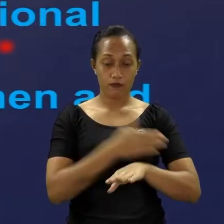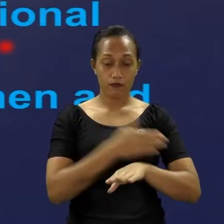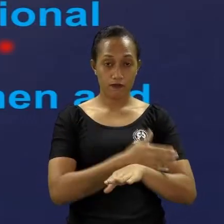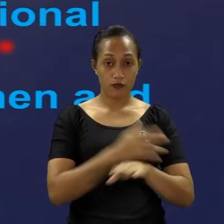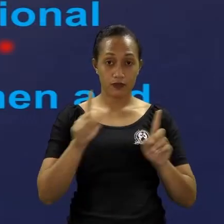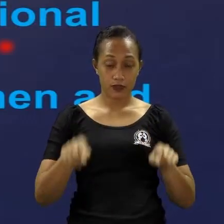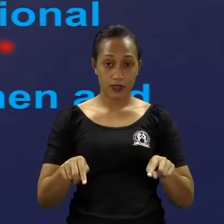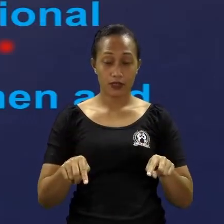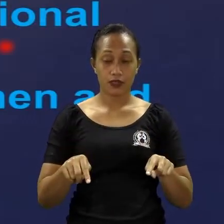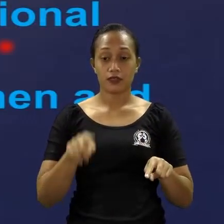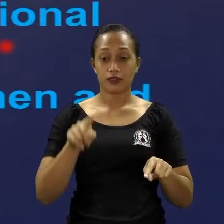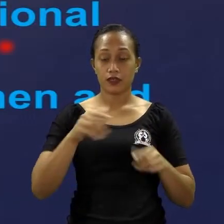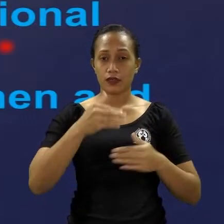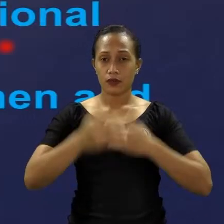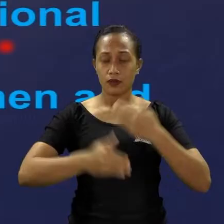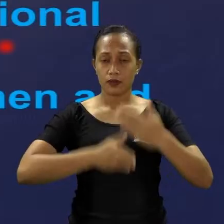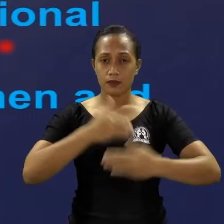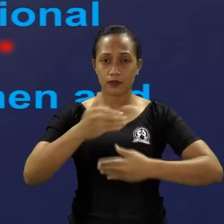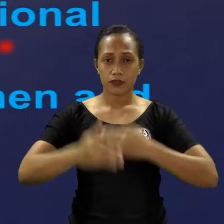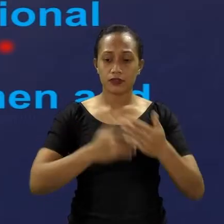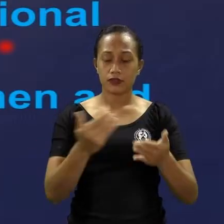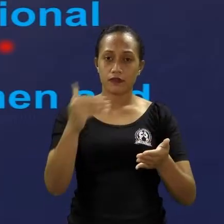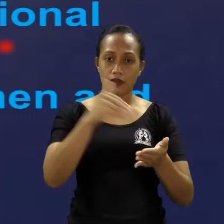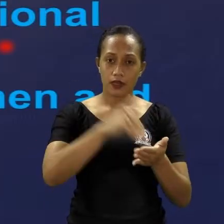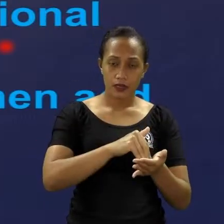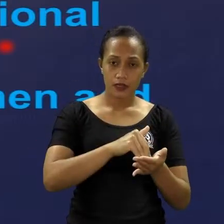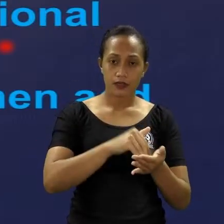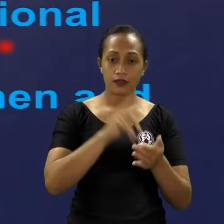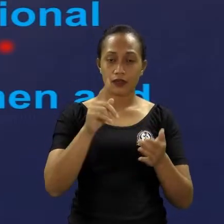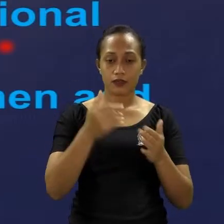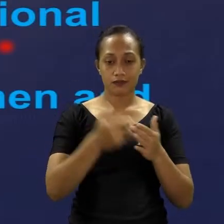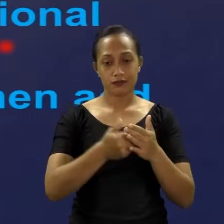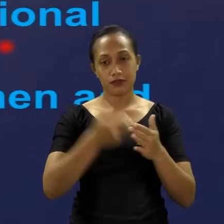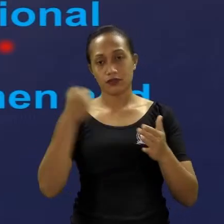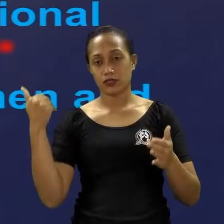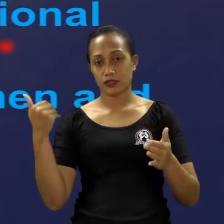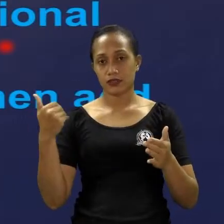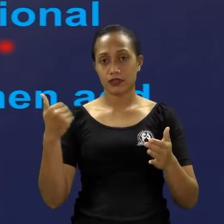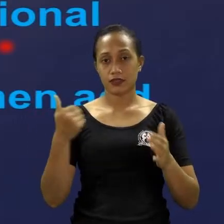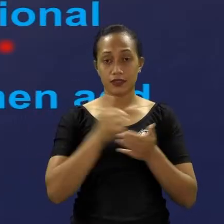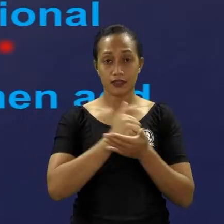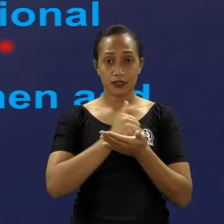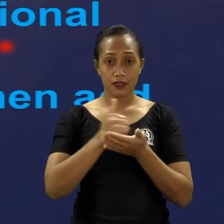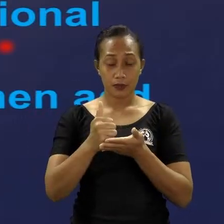mai. The process of adding and subtracting rational